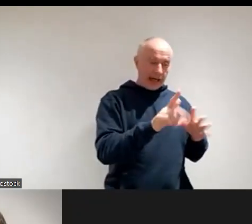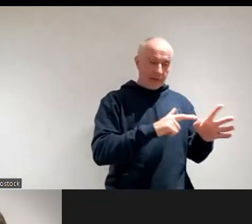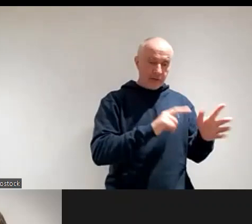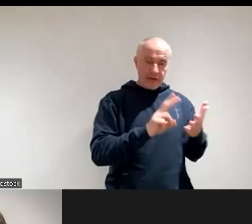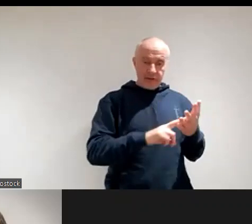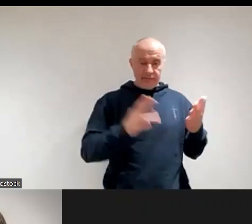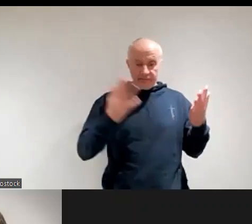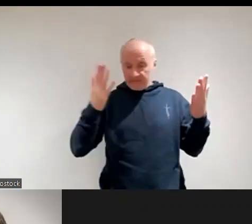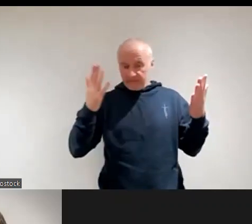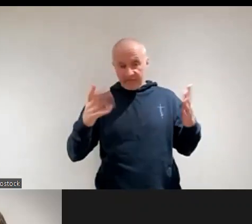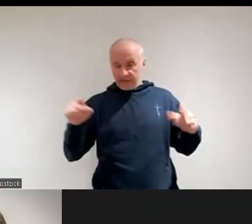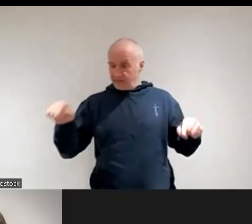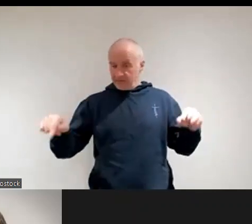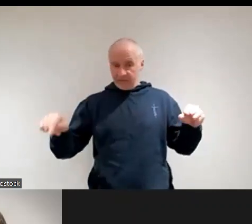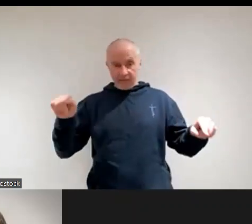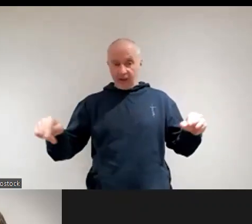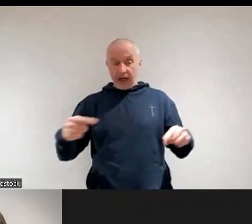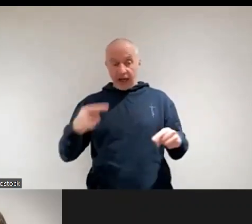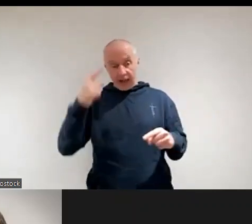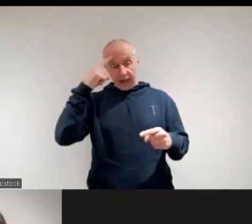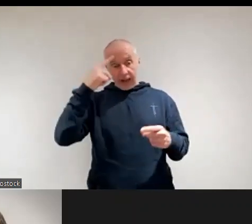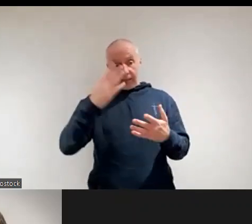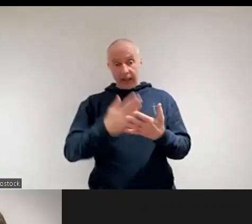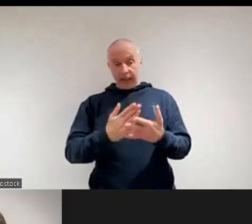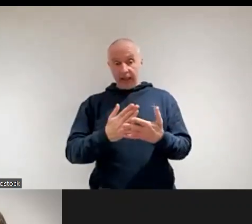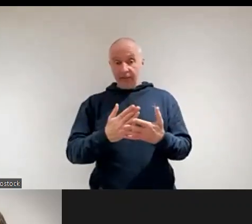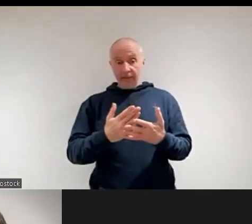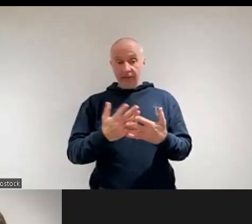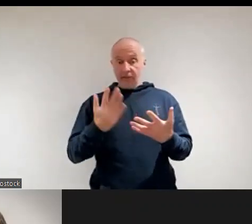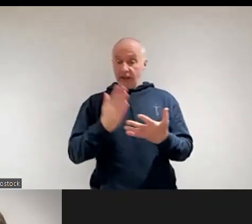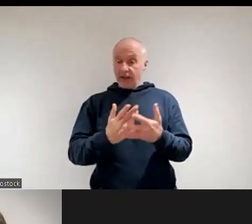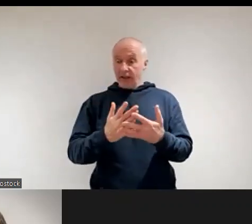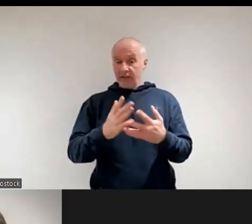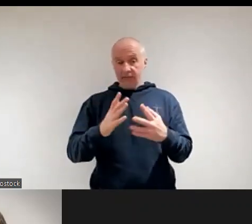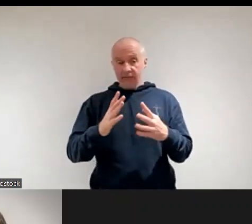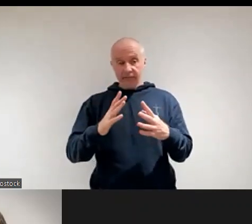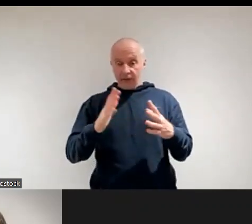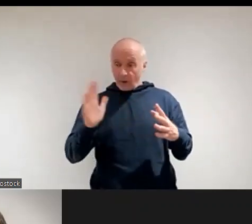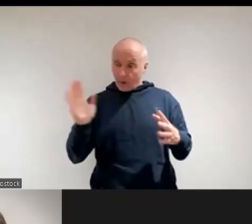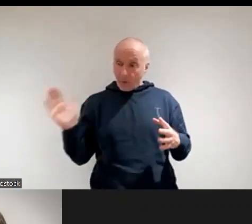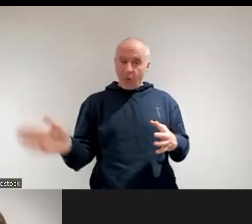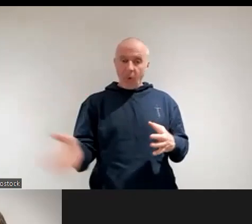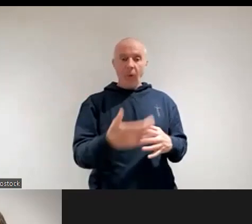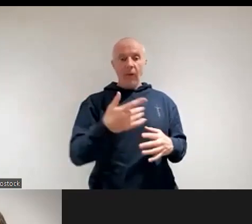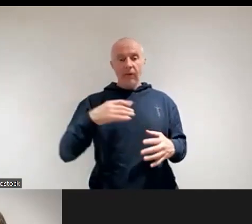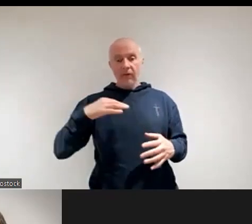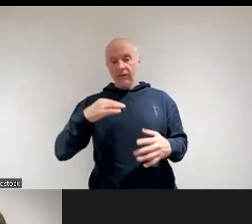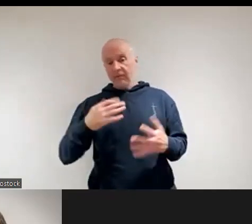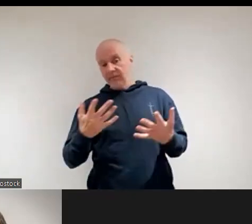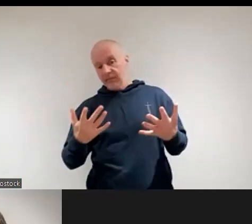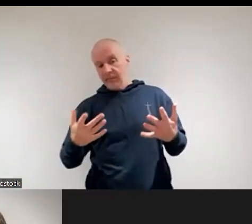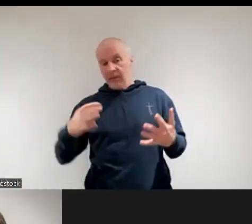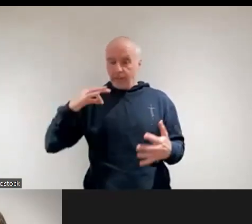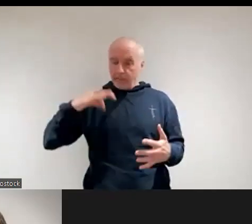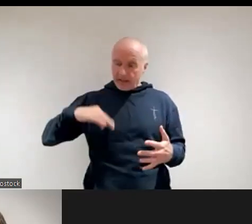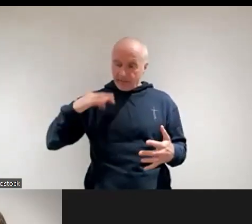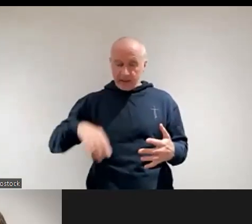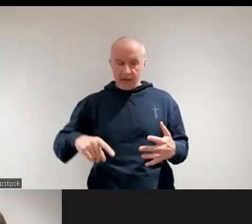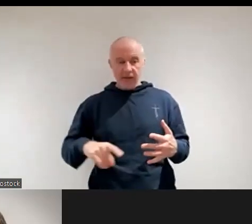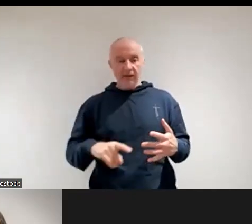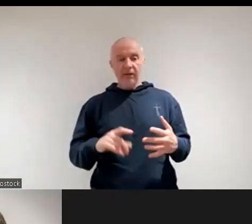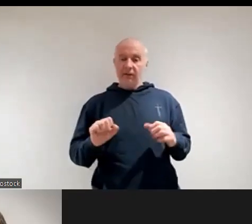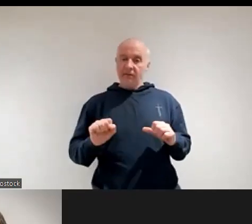I'm personally a believer that this world is made by many things, and they all have their own benefit and their